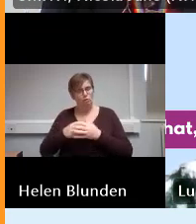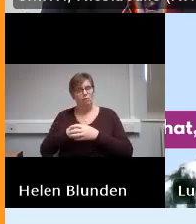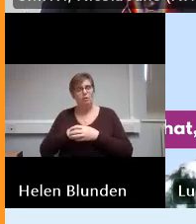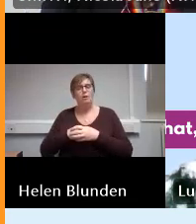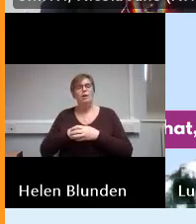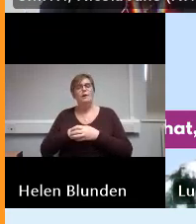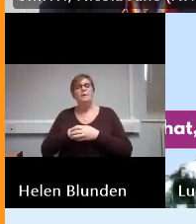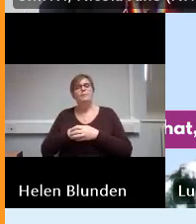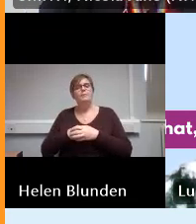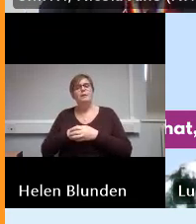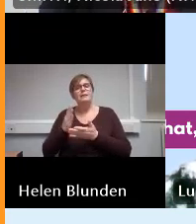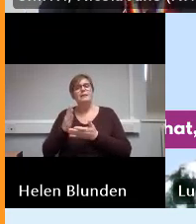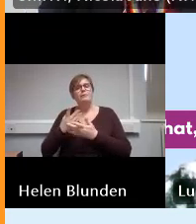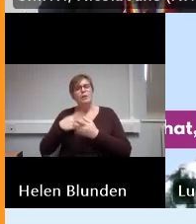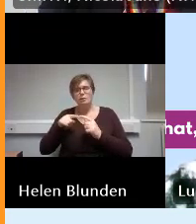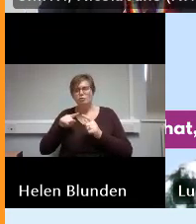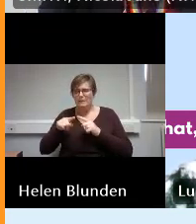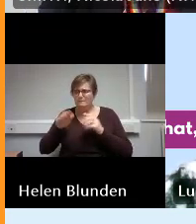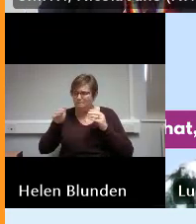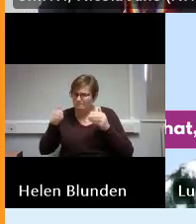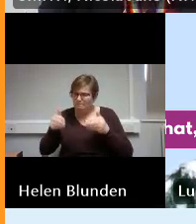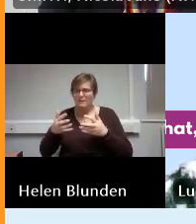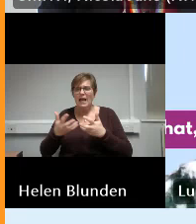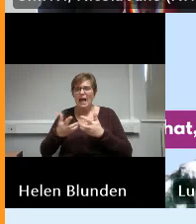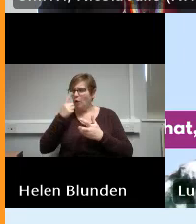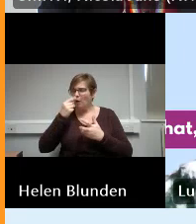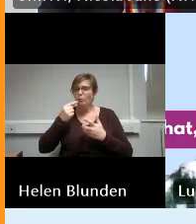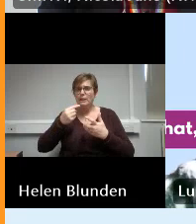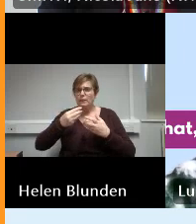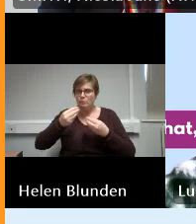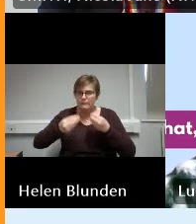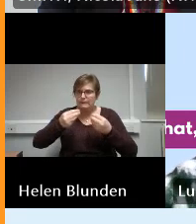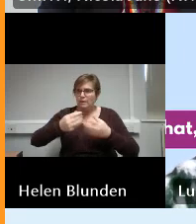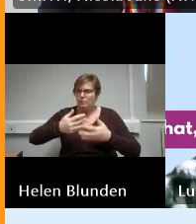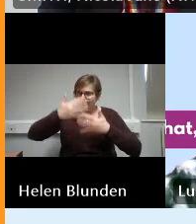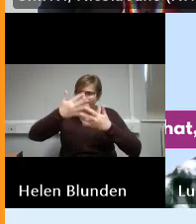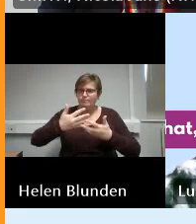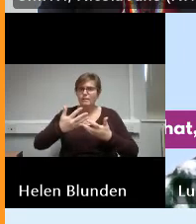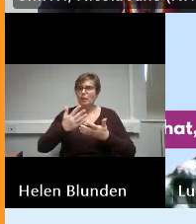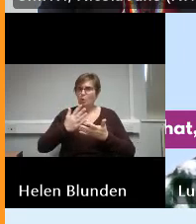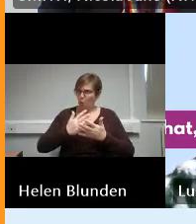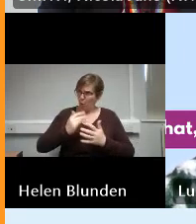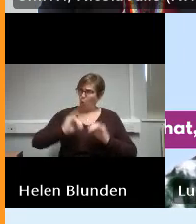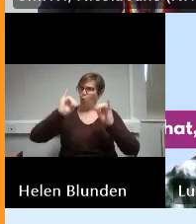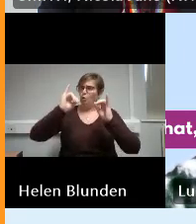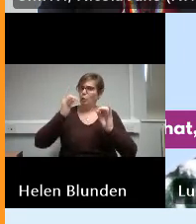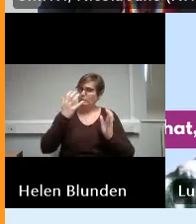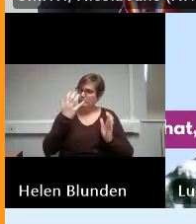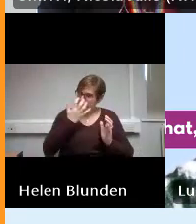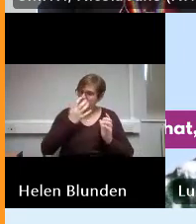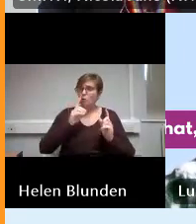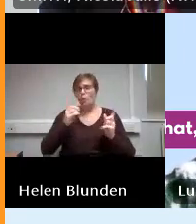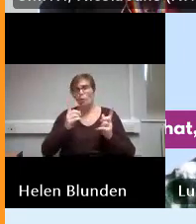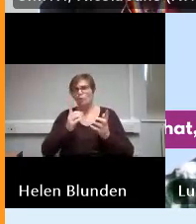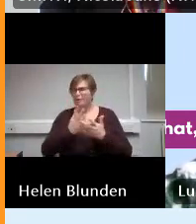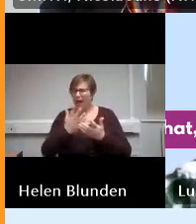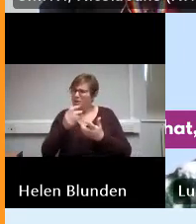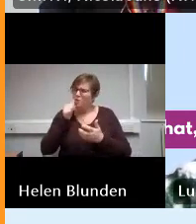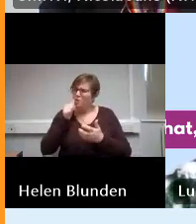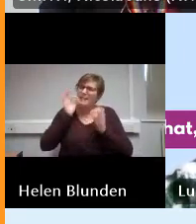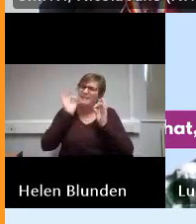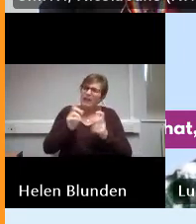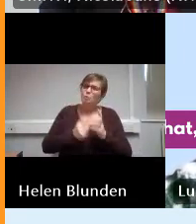definitely one of the things we're looking at, is how can we quantify some of this, and how can we really sort of see what is happening.